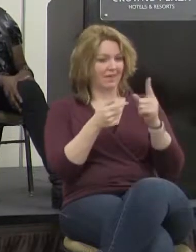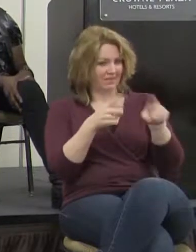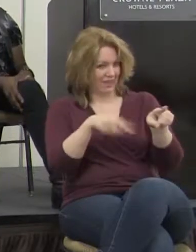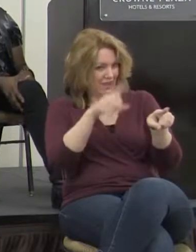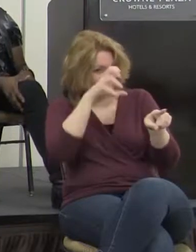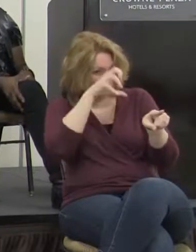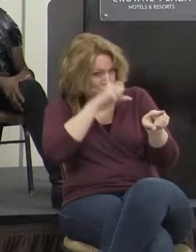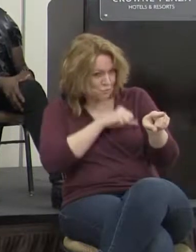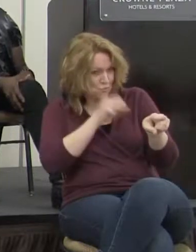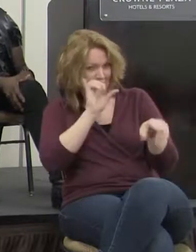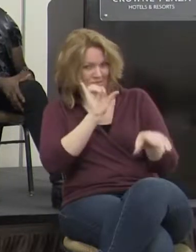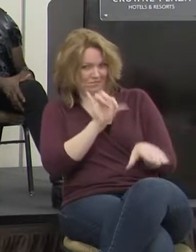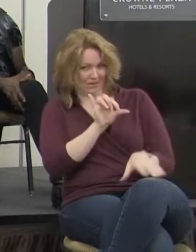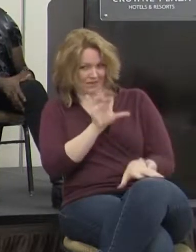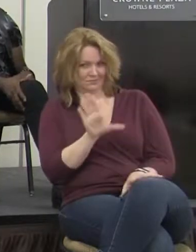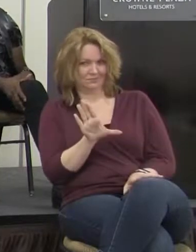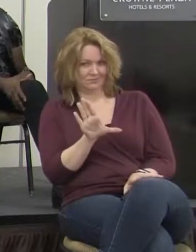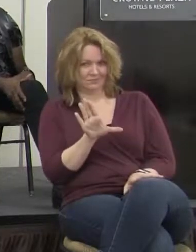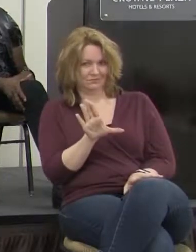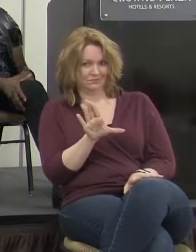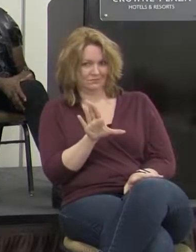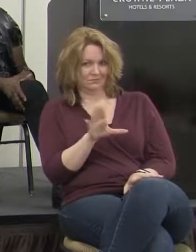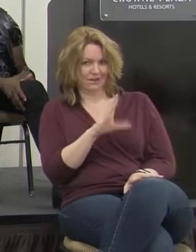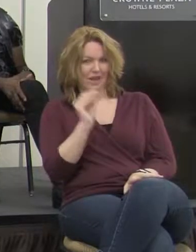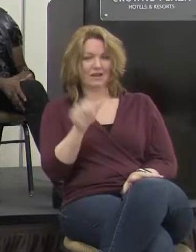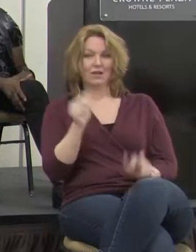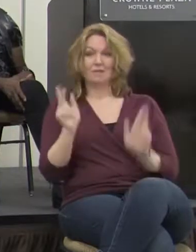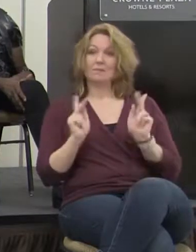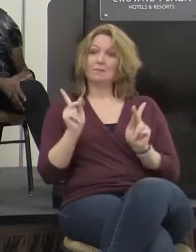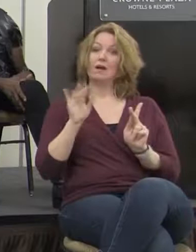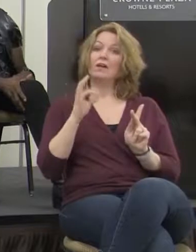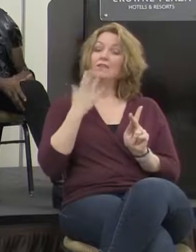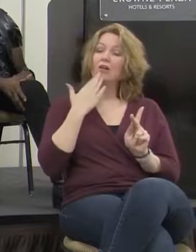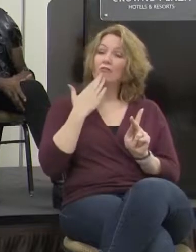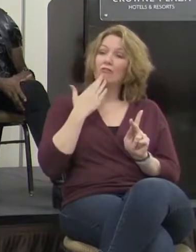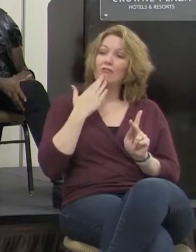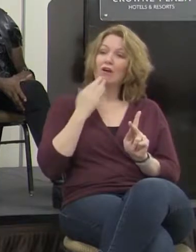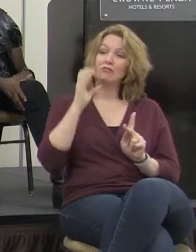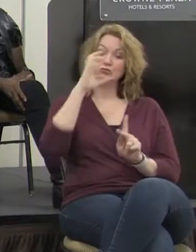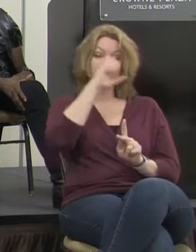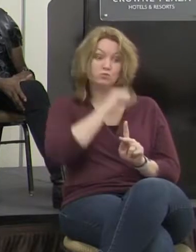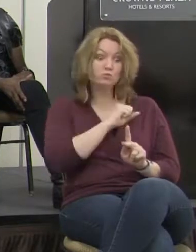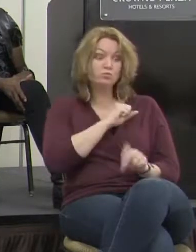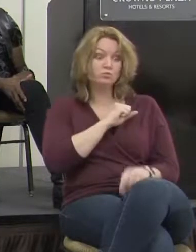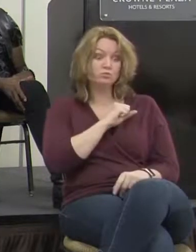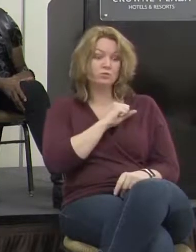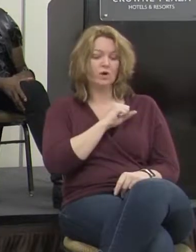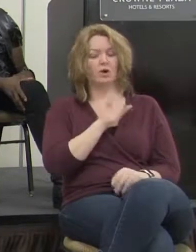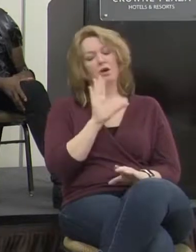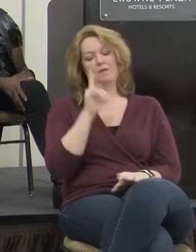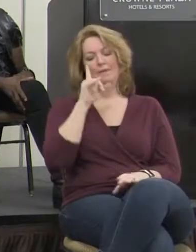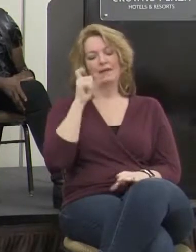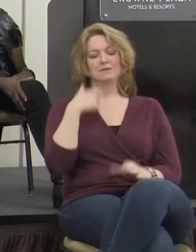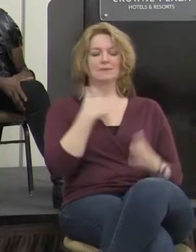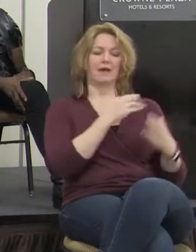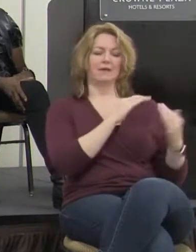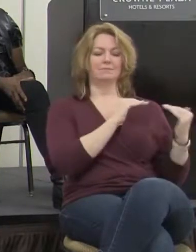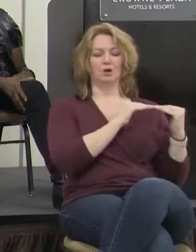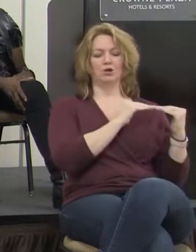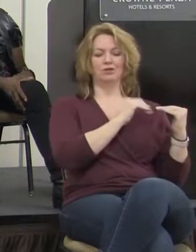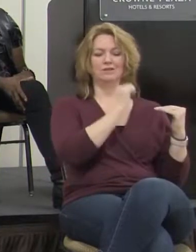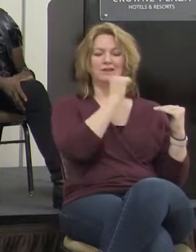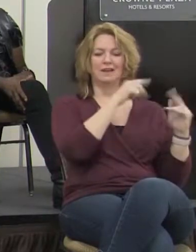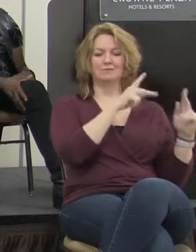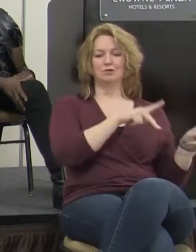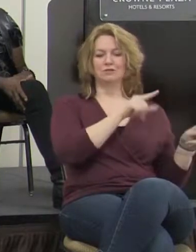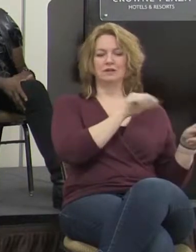that. So, and even other people of color may have assumed that, because my partner is not a